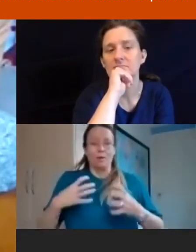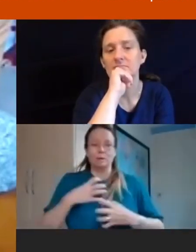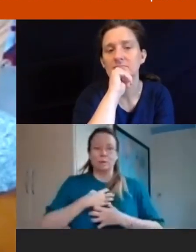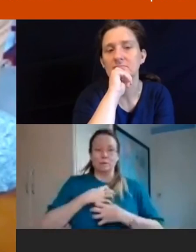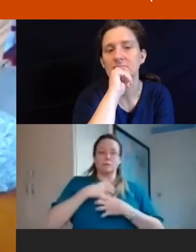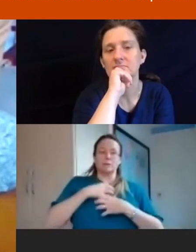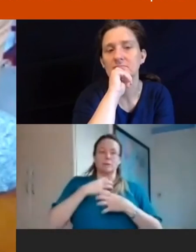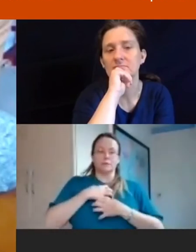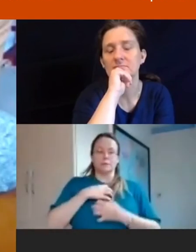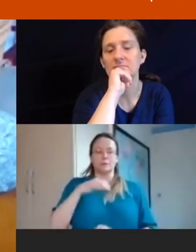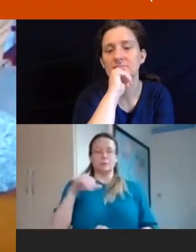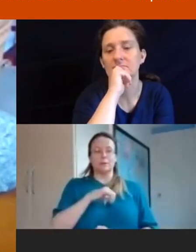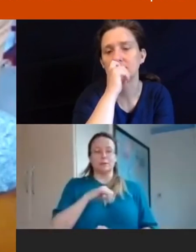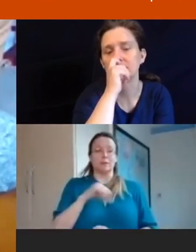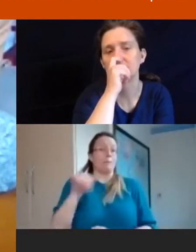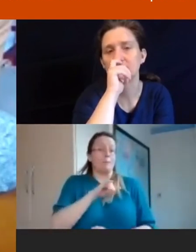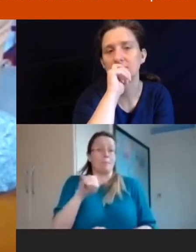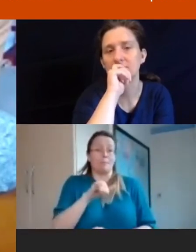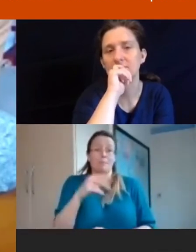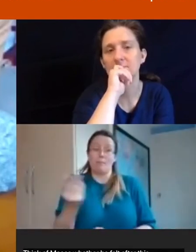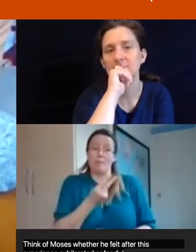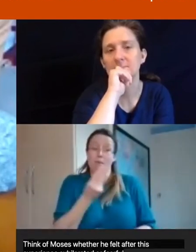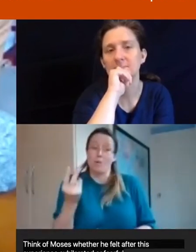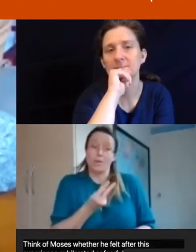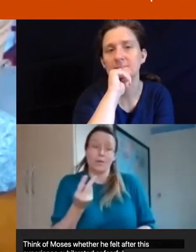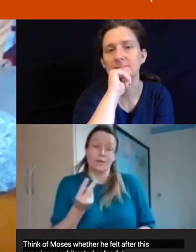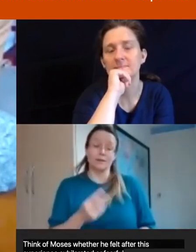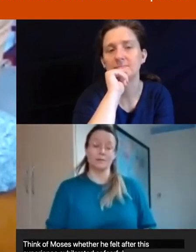fearful or both,